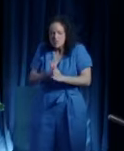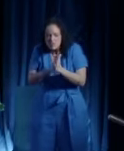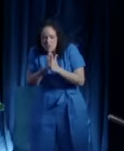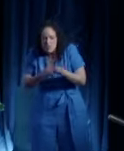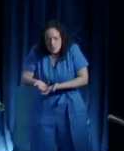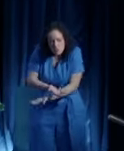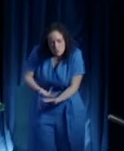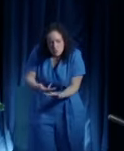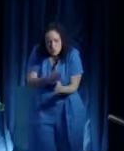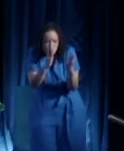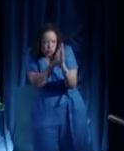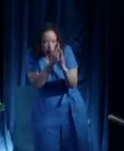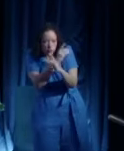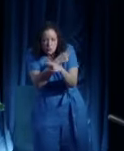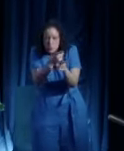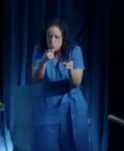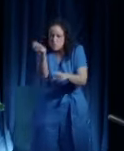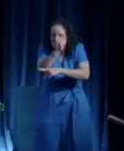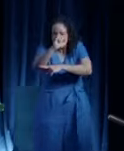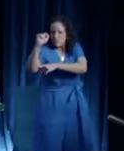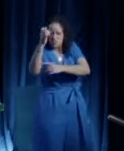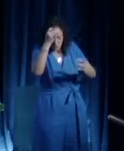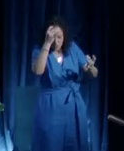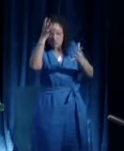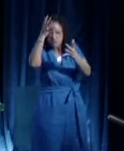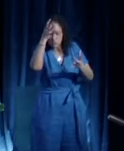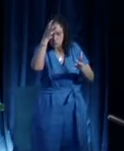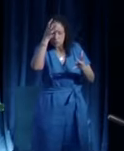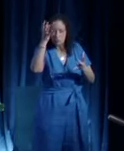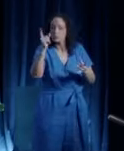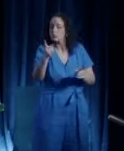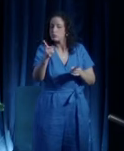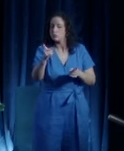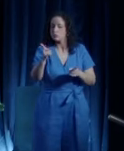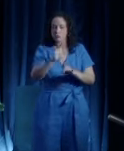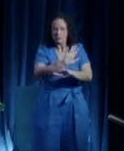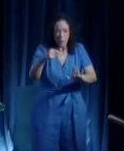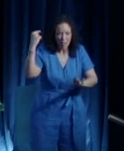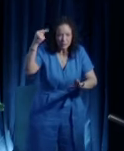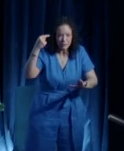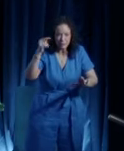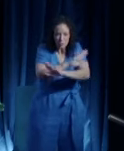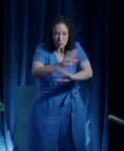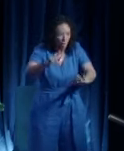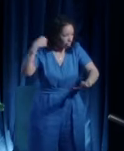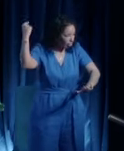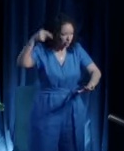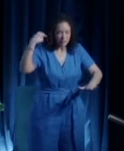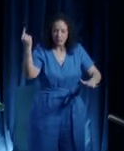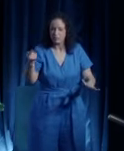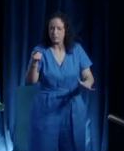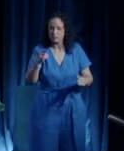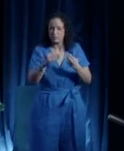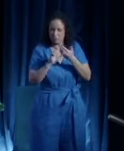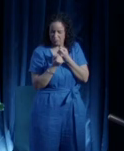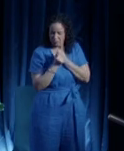rebellious rabble-rousing in this part of... Well, not even in London. You're not even in London. Outside